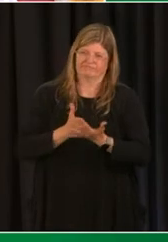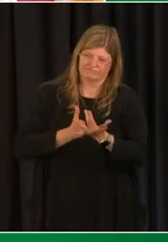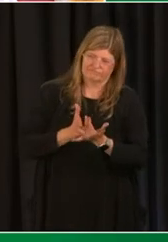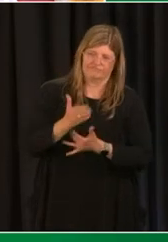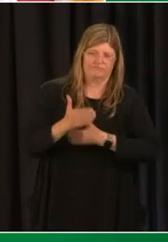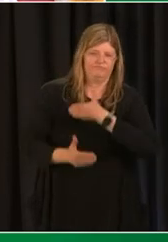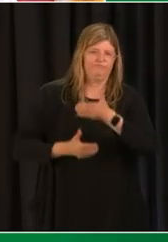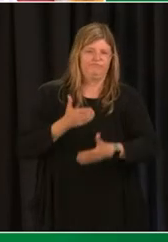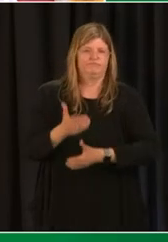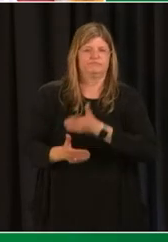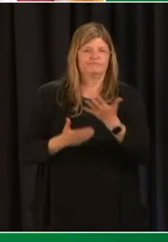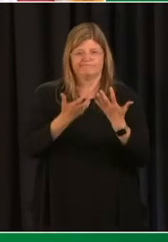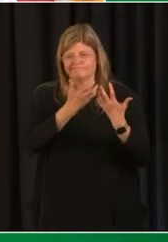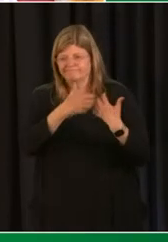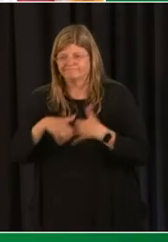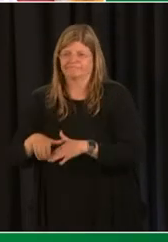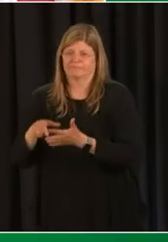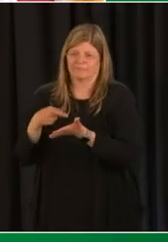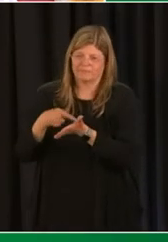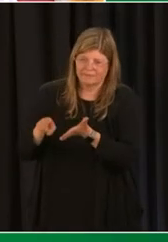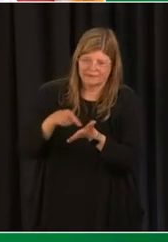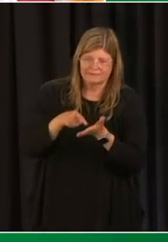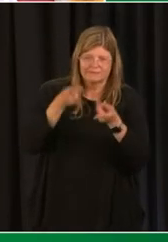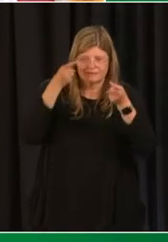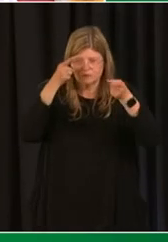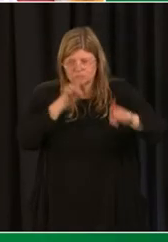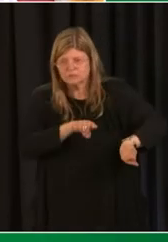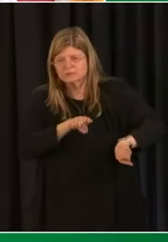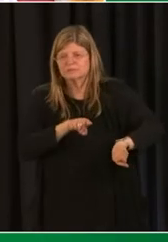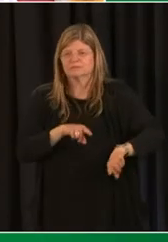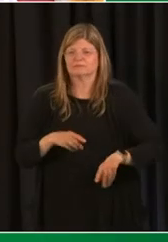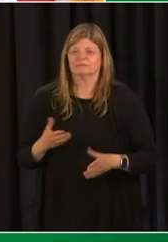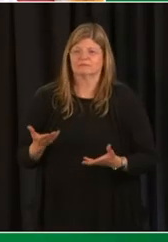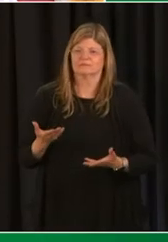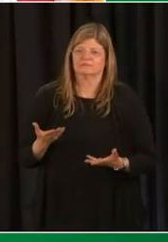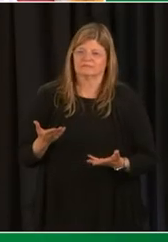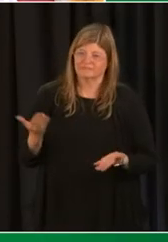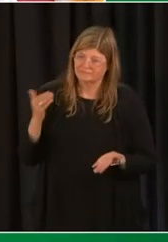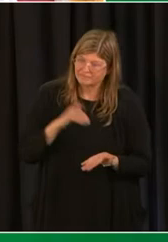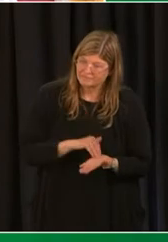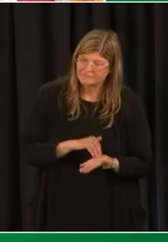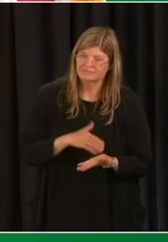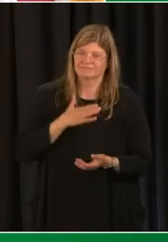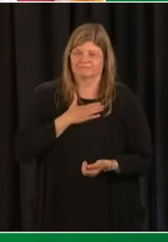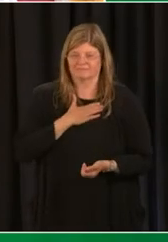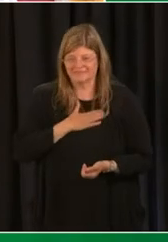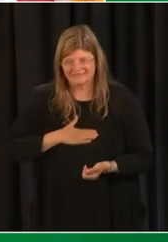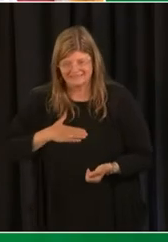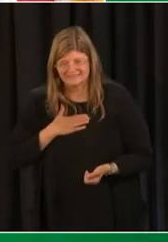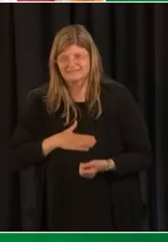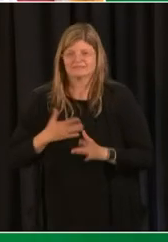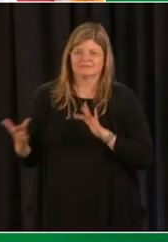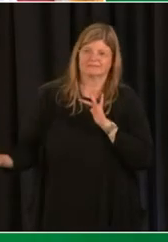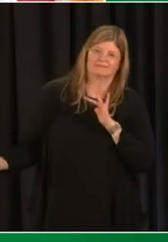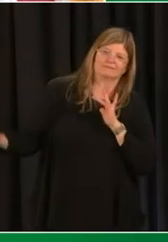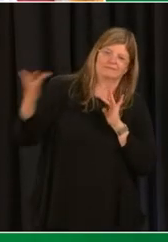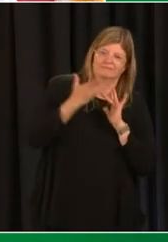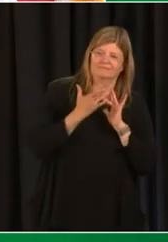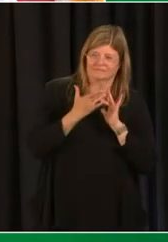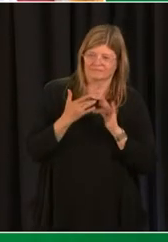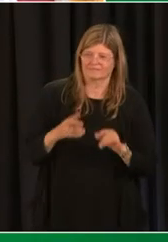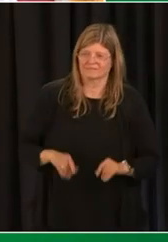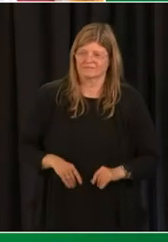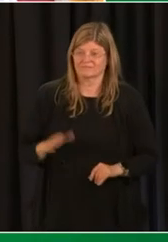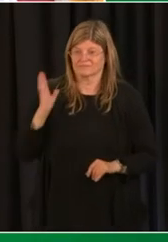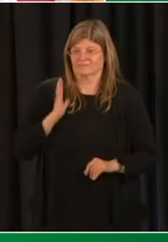place payment workout agreements, I would add, as well. So again, please reach out to us. You know, a